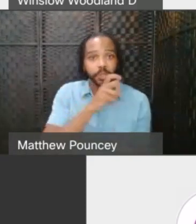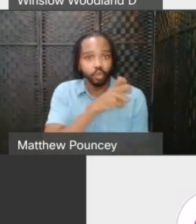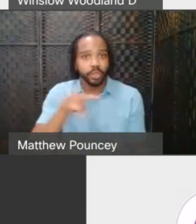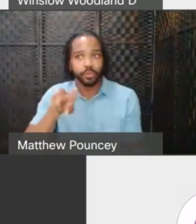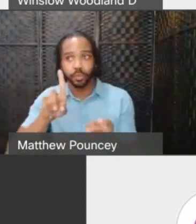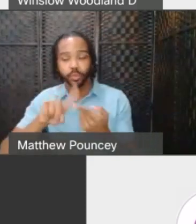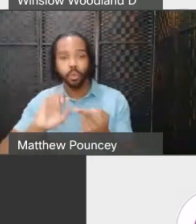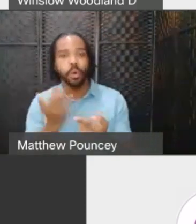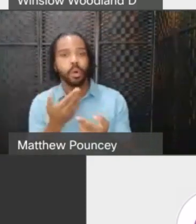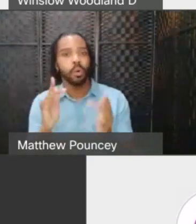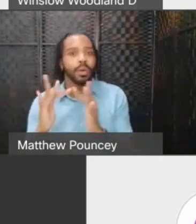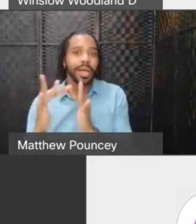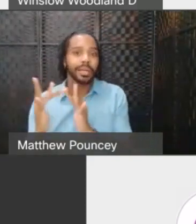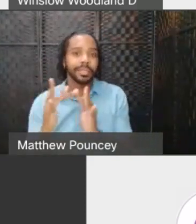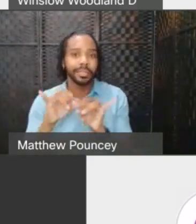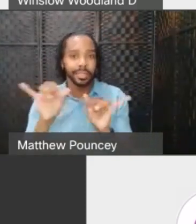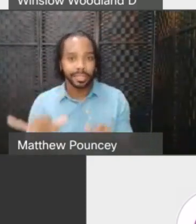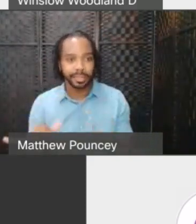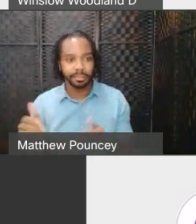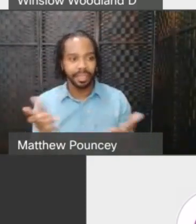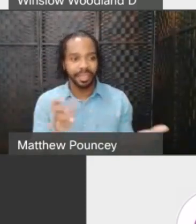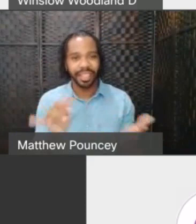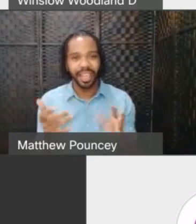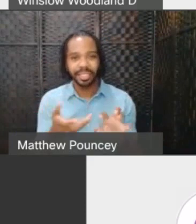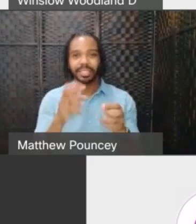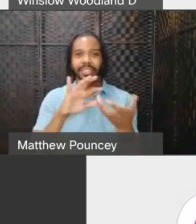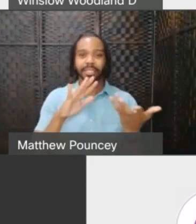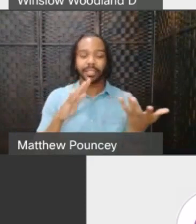online system. So I'm going to ask for